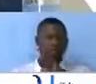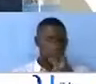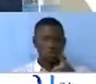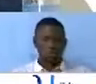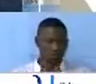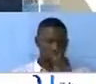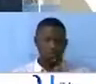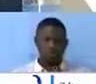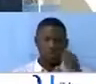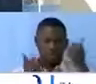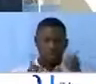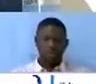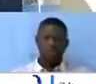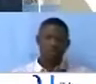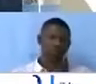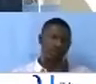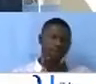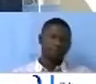ongoing.